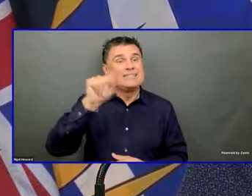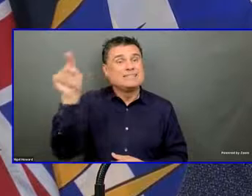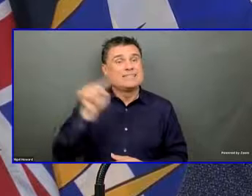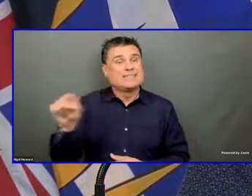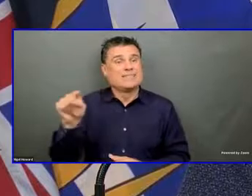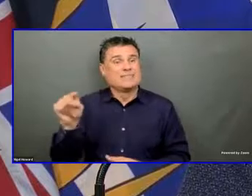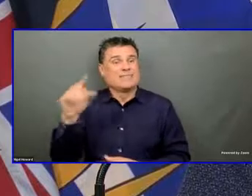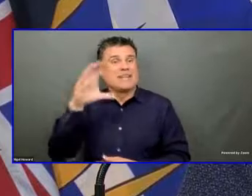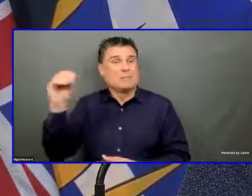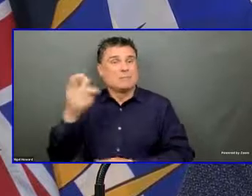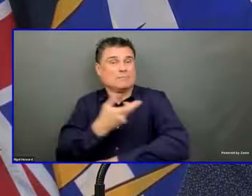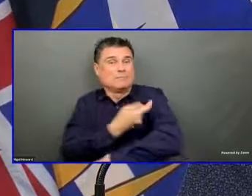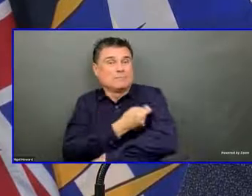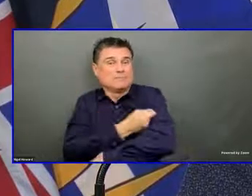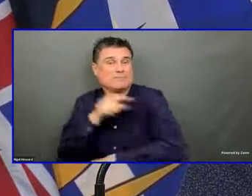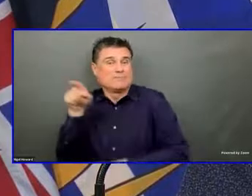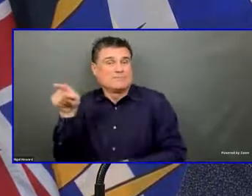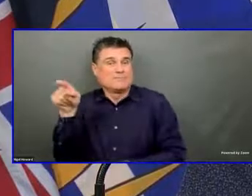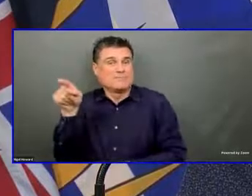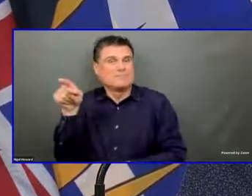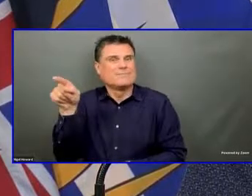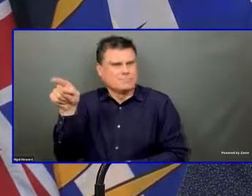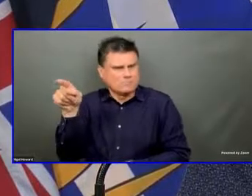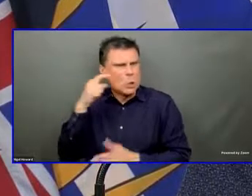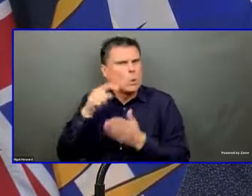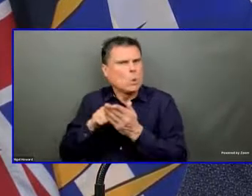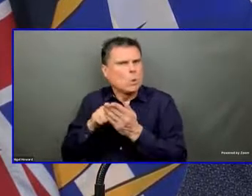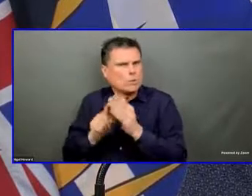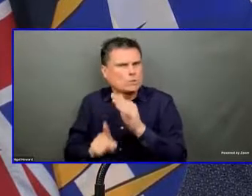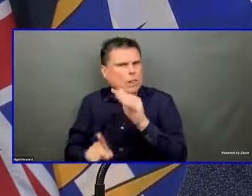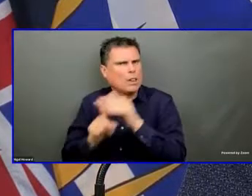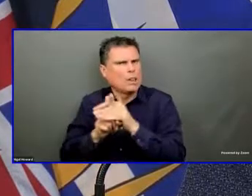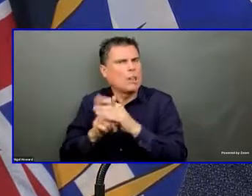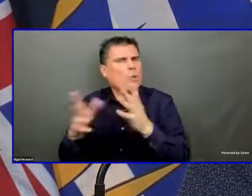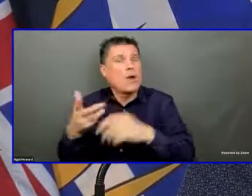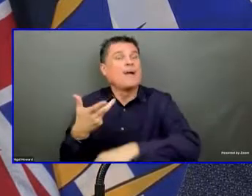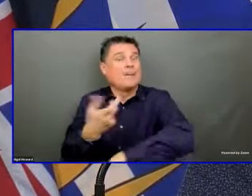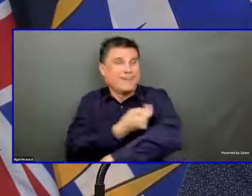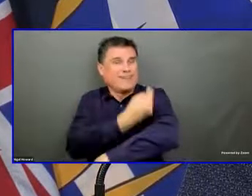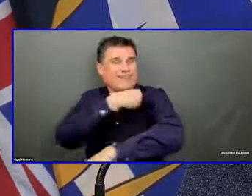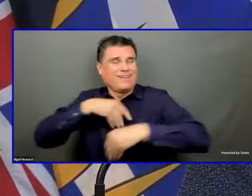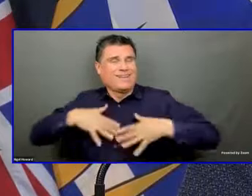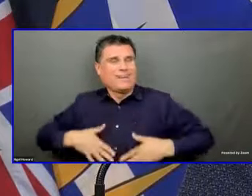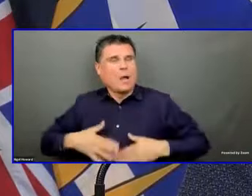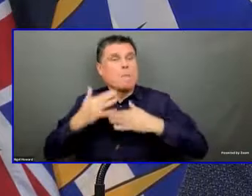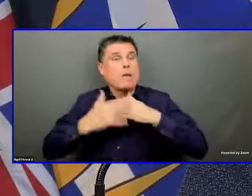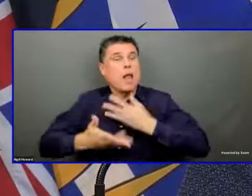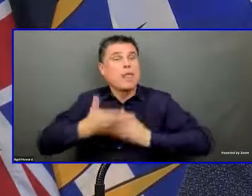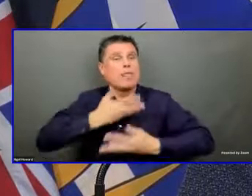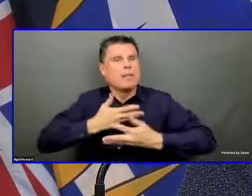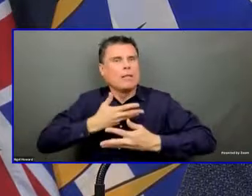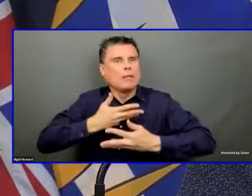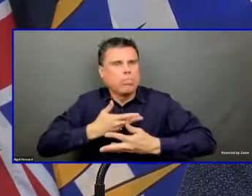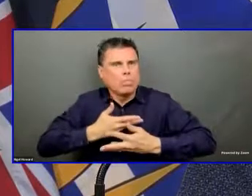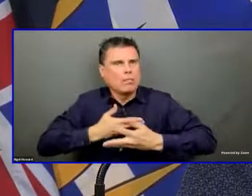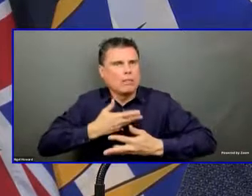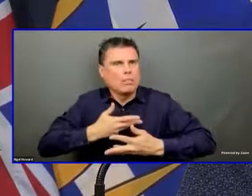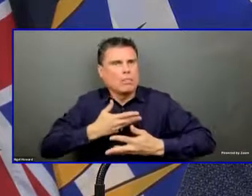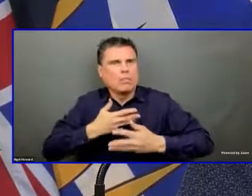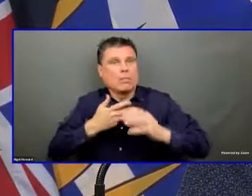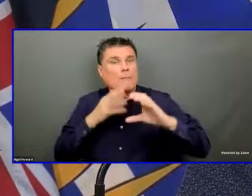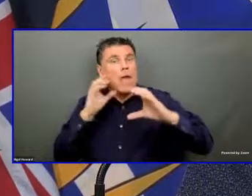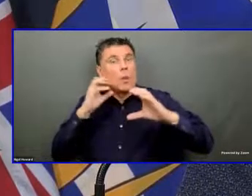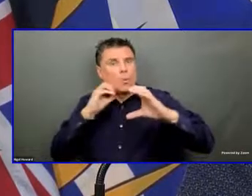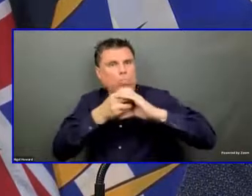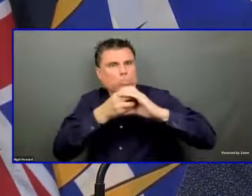from MISC? What will BCC doing, considering the immunization committee is considering how to deploy this vaccine